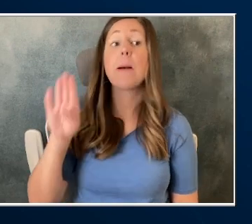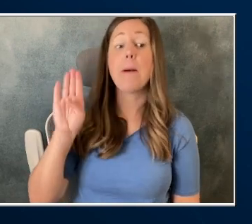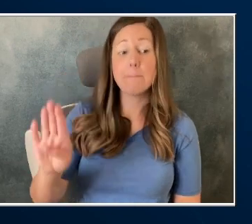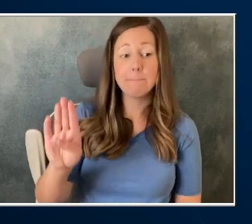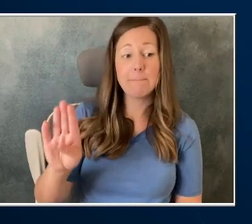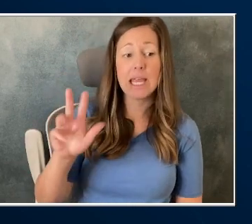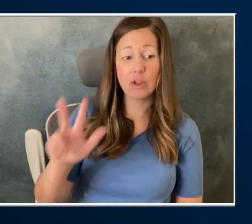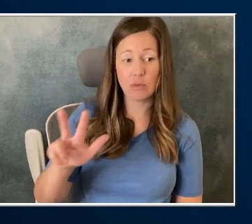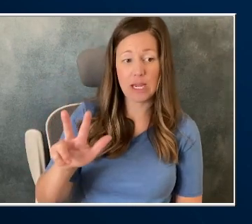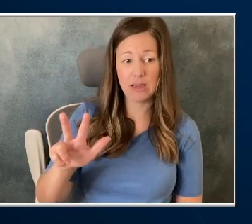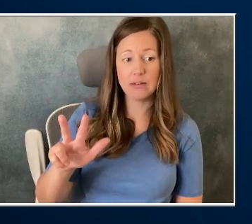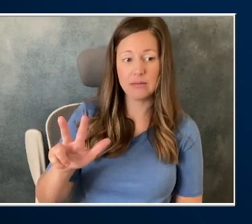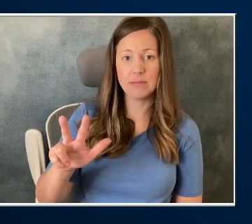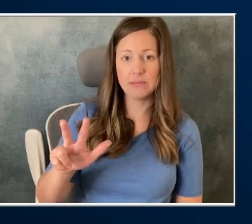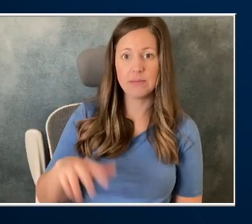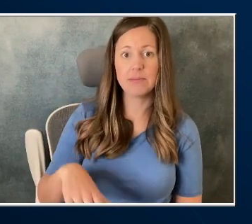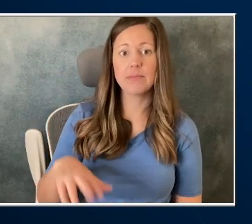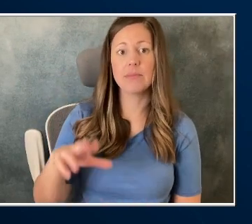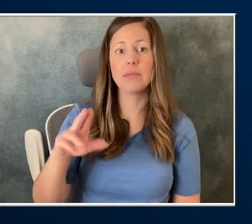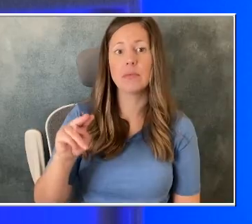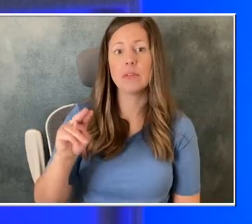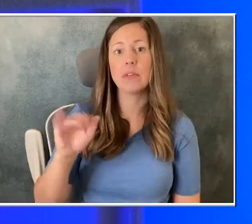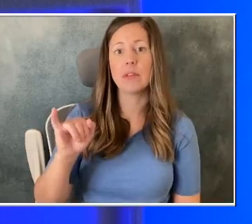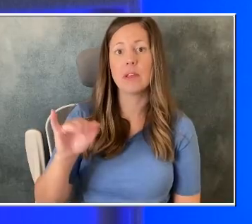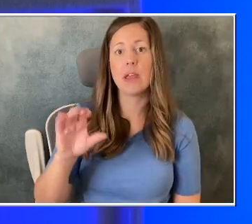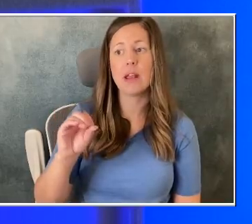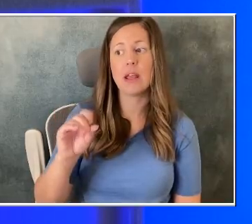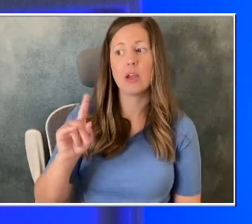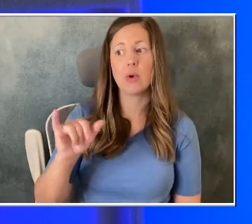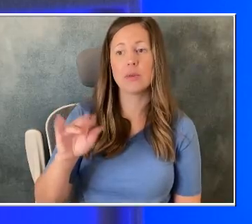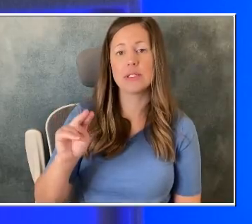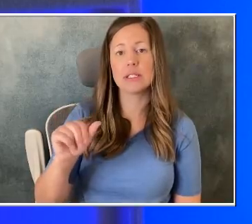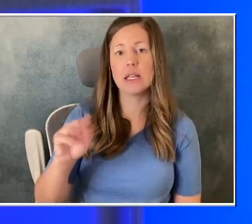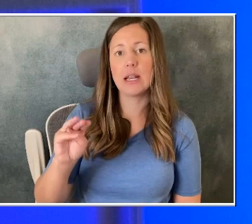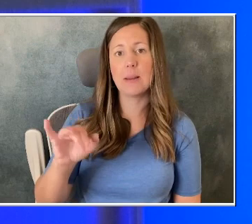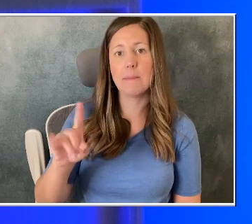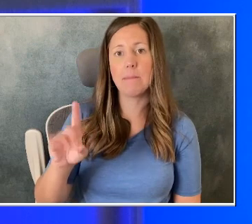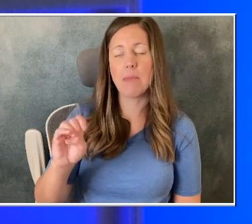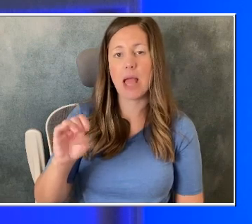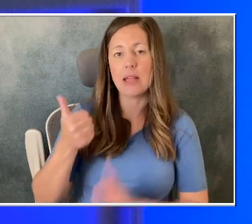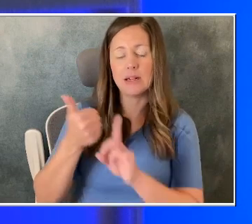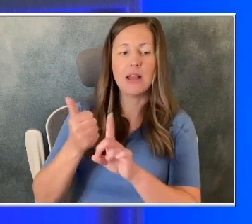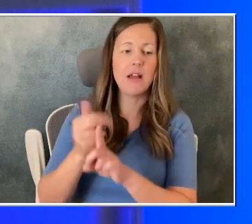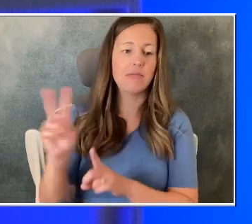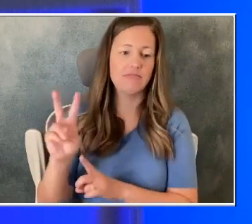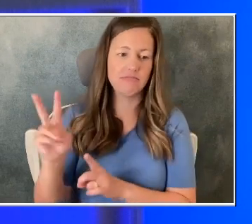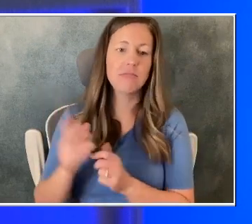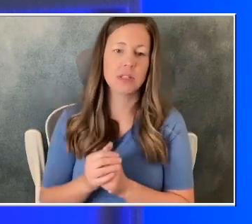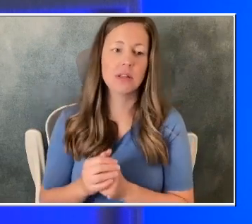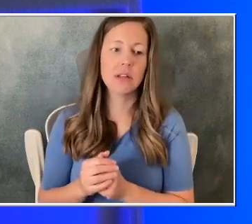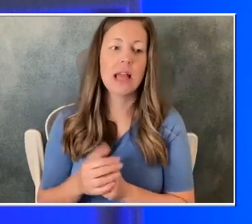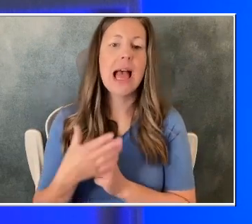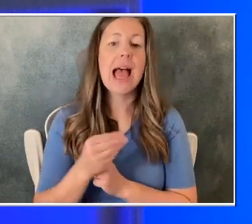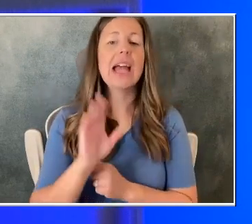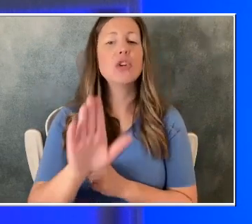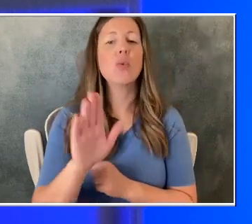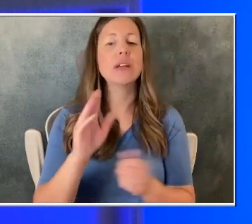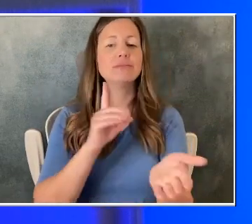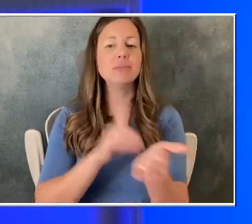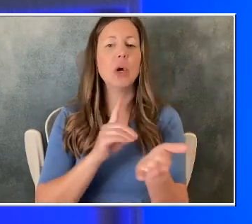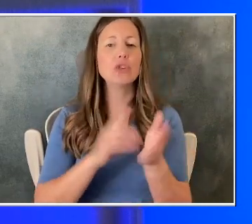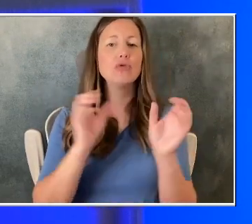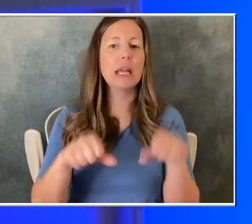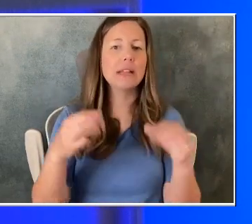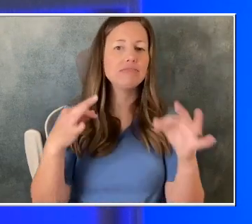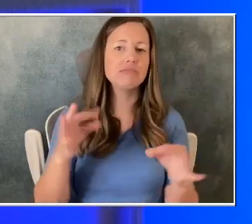nicotinamide. Nicotinamide is a supplement, and there are some studies, and your physician can talk to you whether or not it's